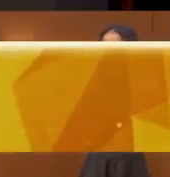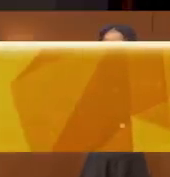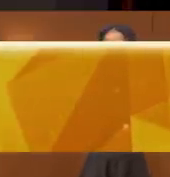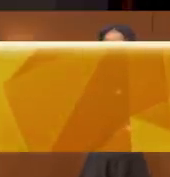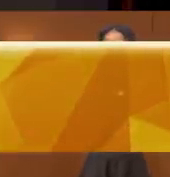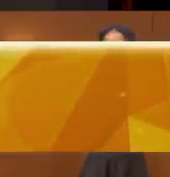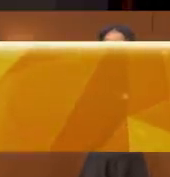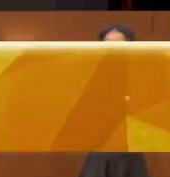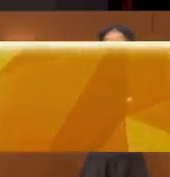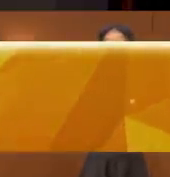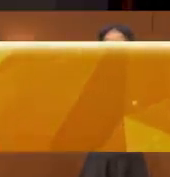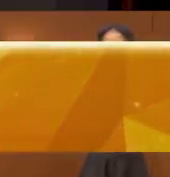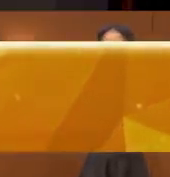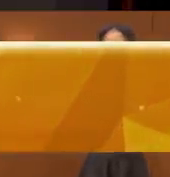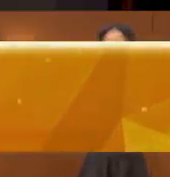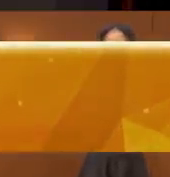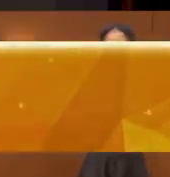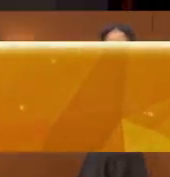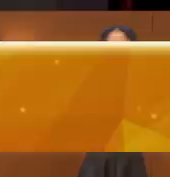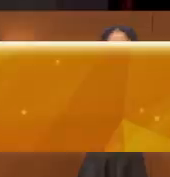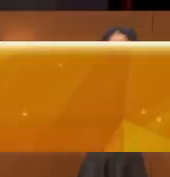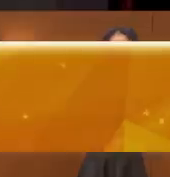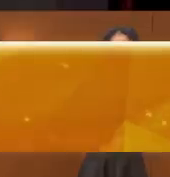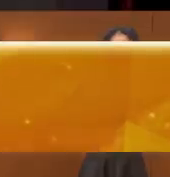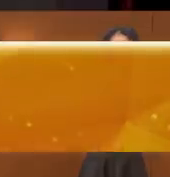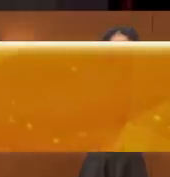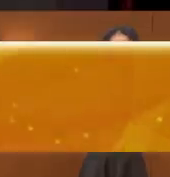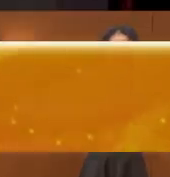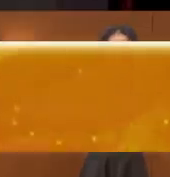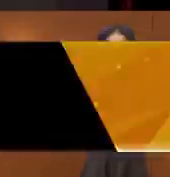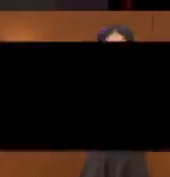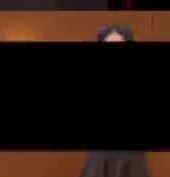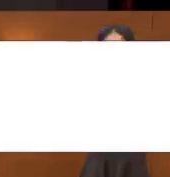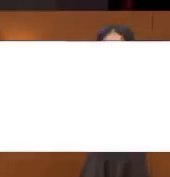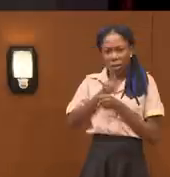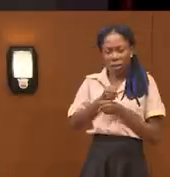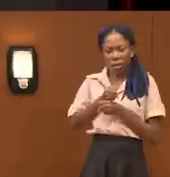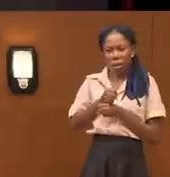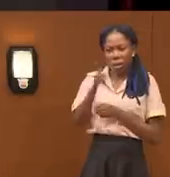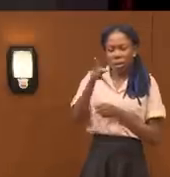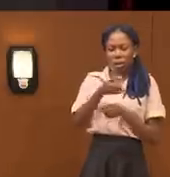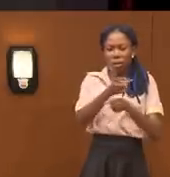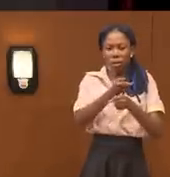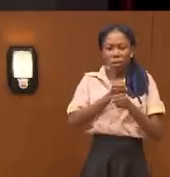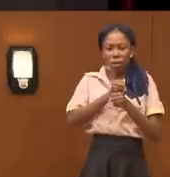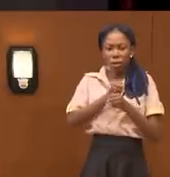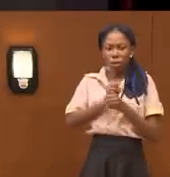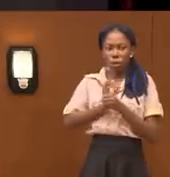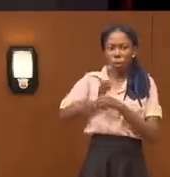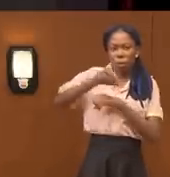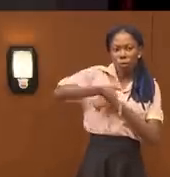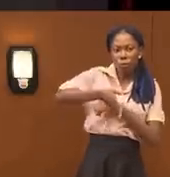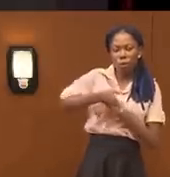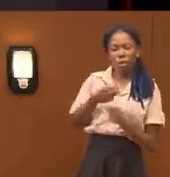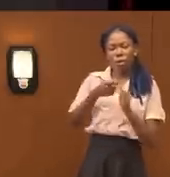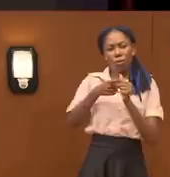come about last year ago. He just took over for his brother. Since he take over, He just starts